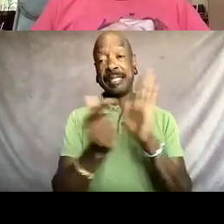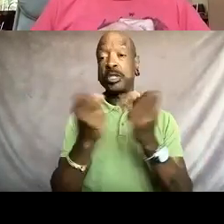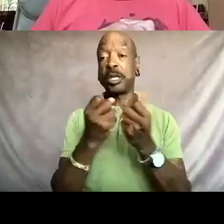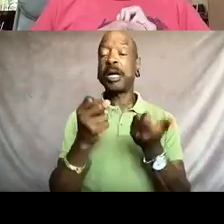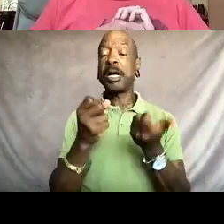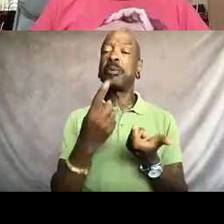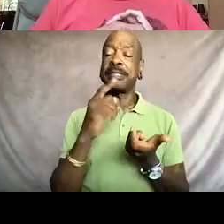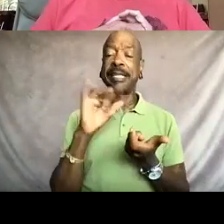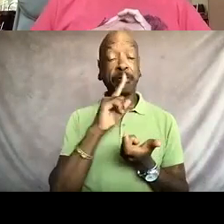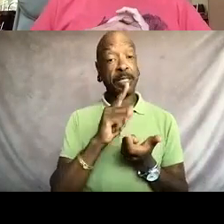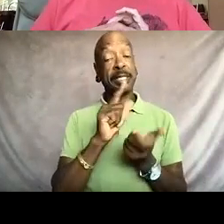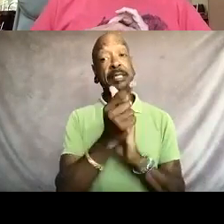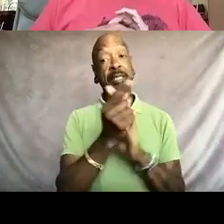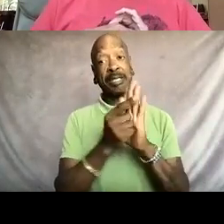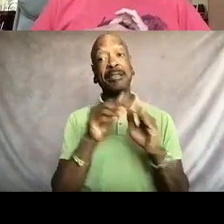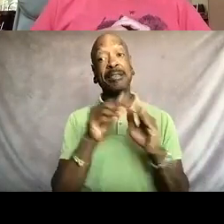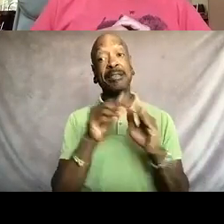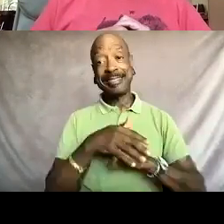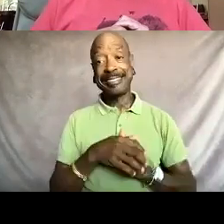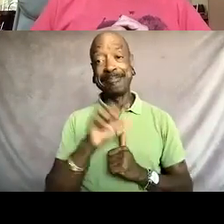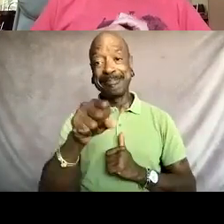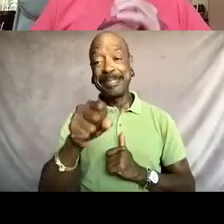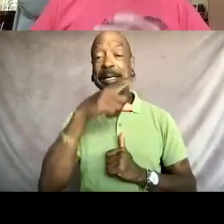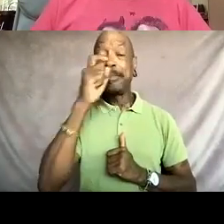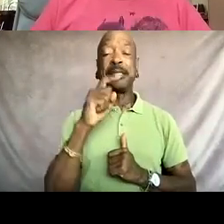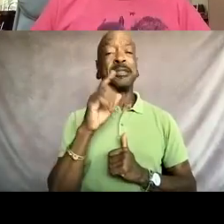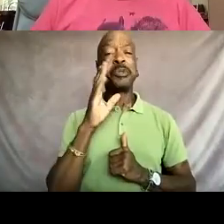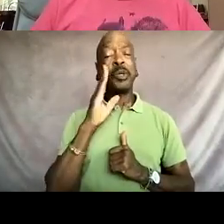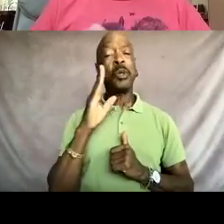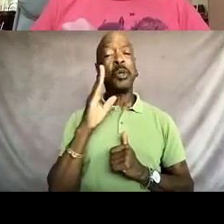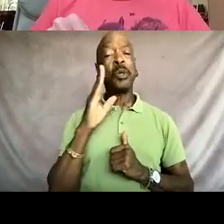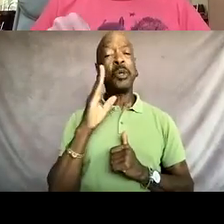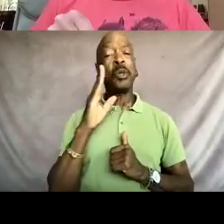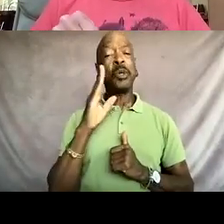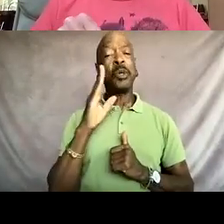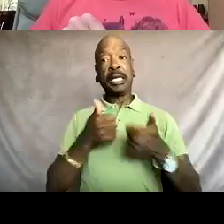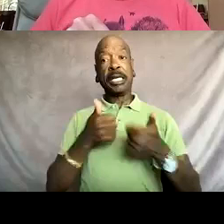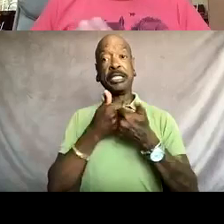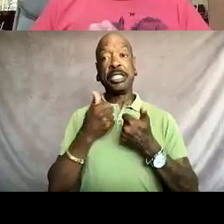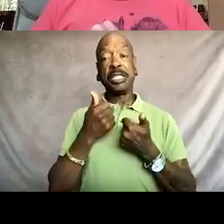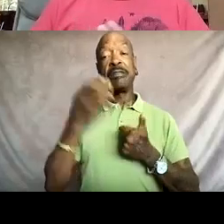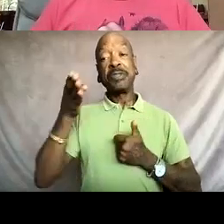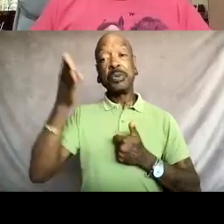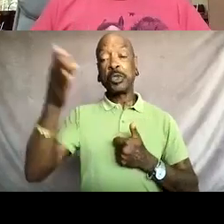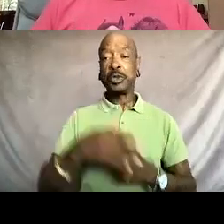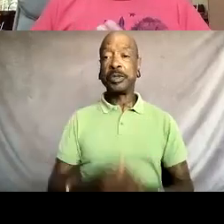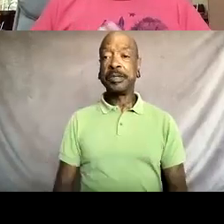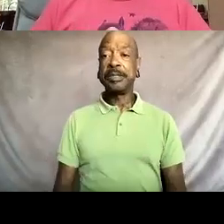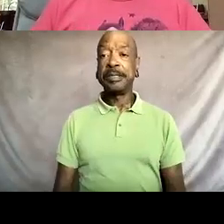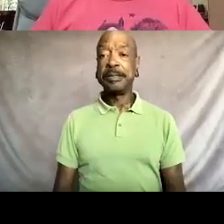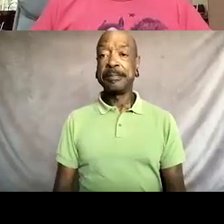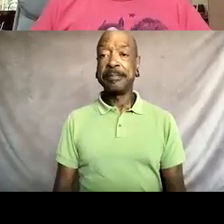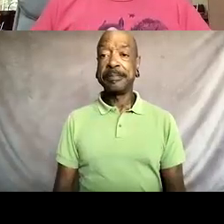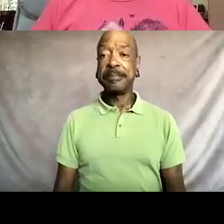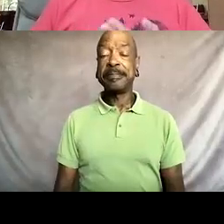is legal advice. Because ultimately, we have a challenging future ahead of us, and what's going to work well in the